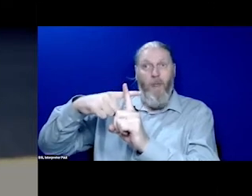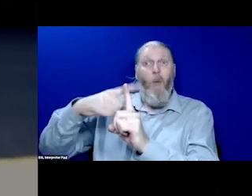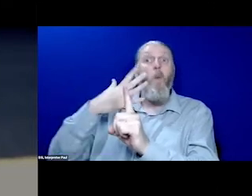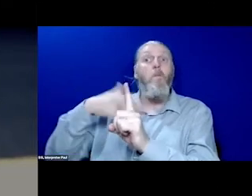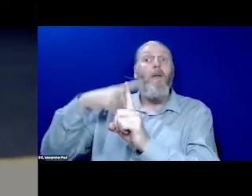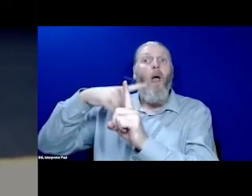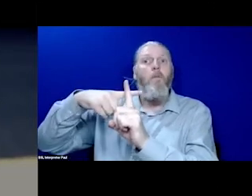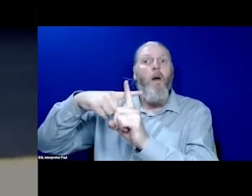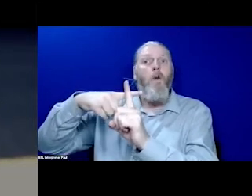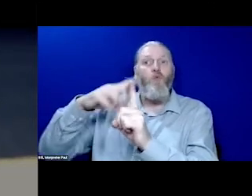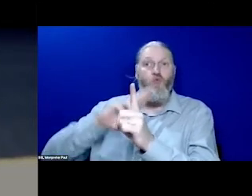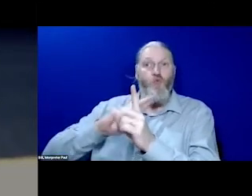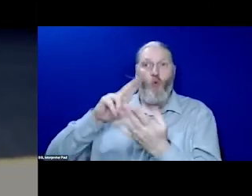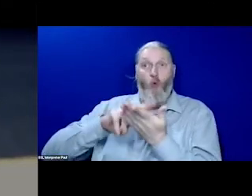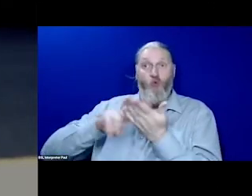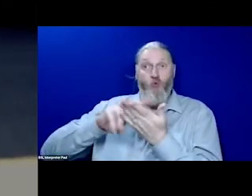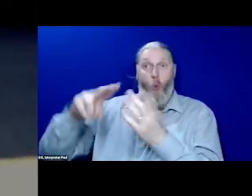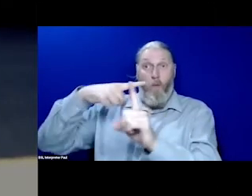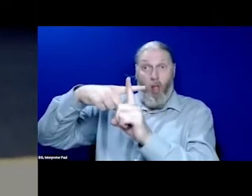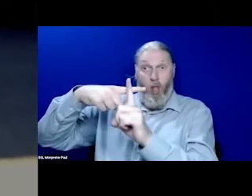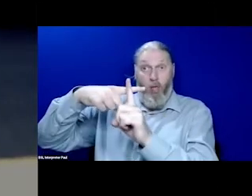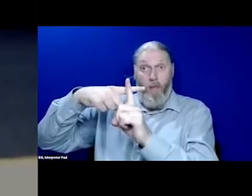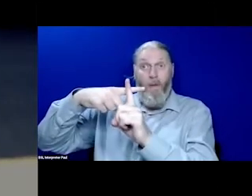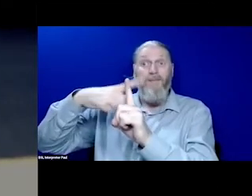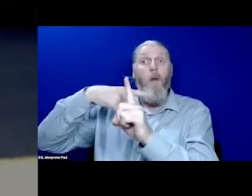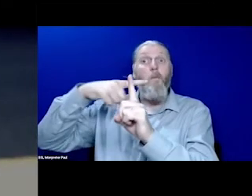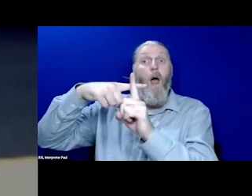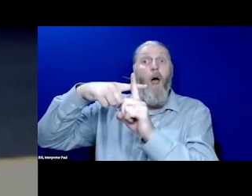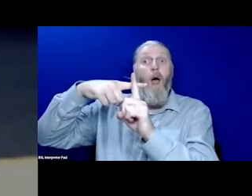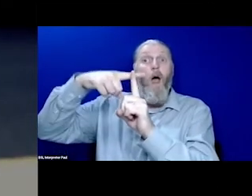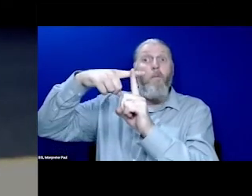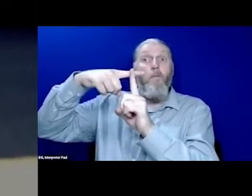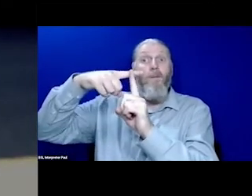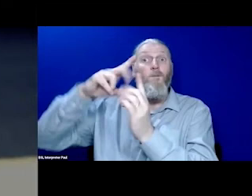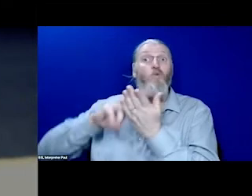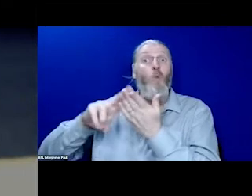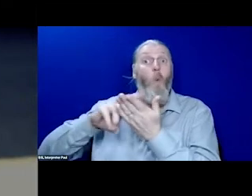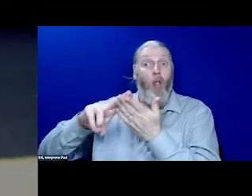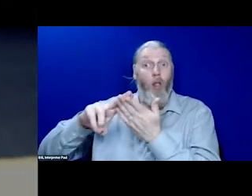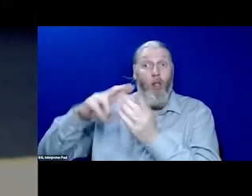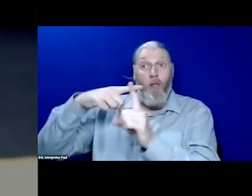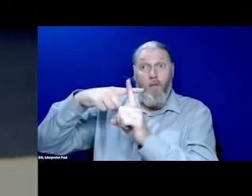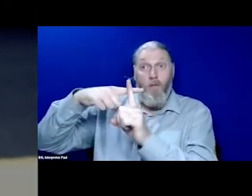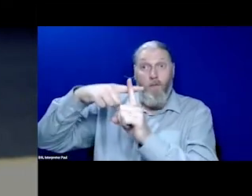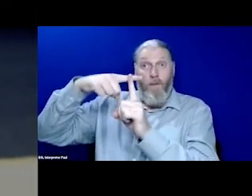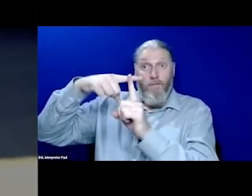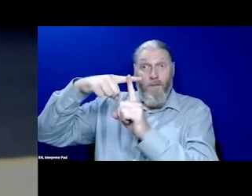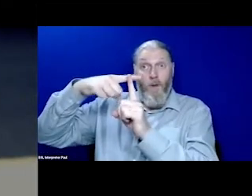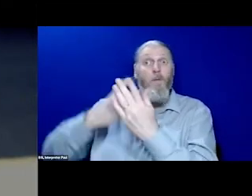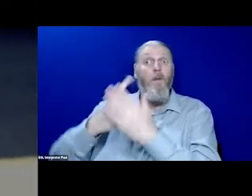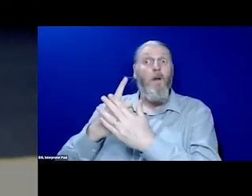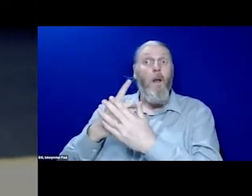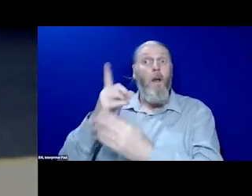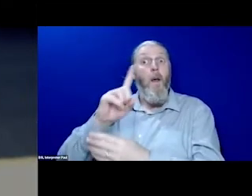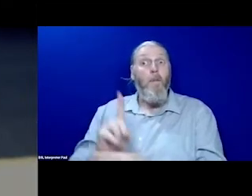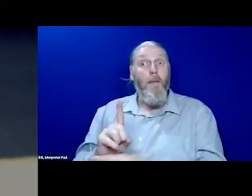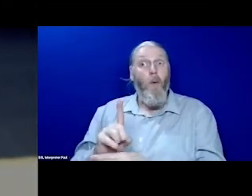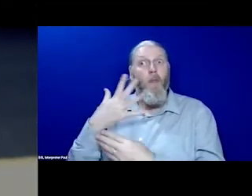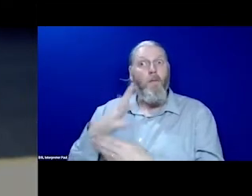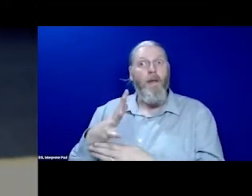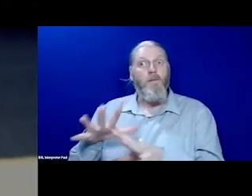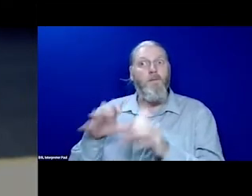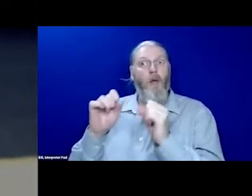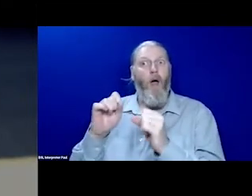what is sort of normal in that region, we can see that the rate and the risk of suicide can rise.